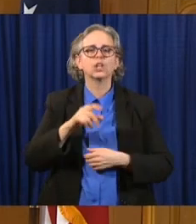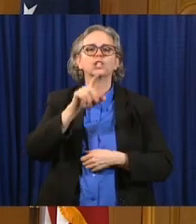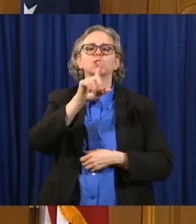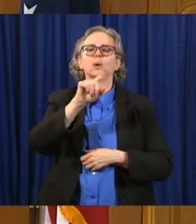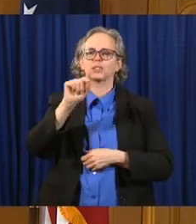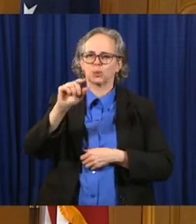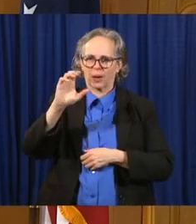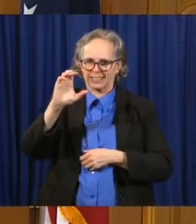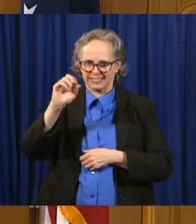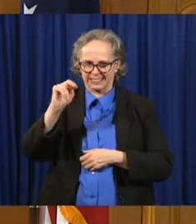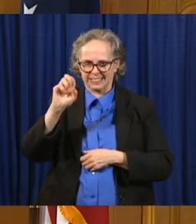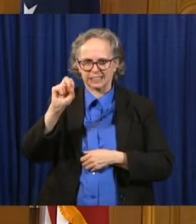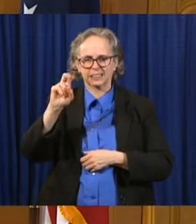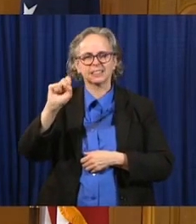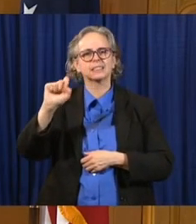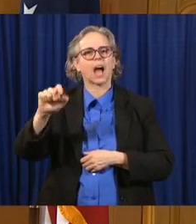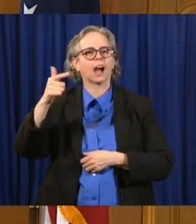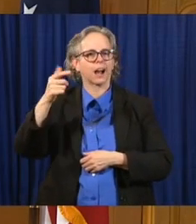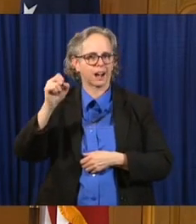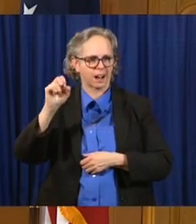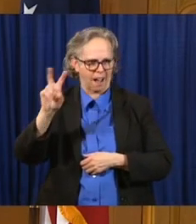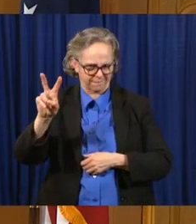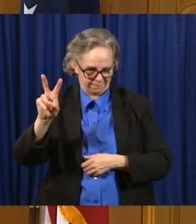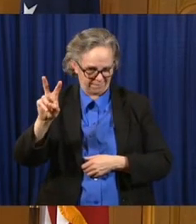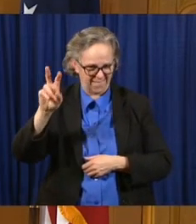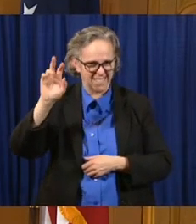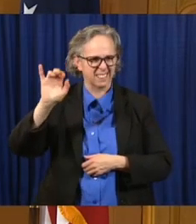2020census.gov. That's 2020census.gov, or you can call